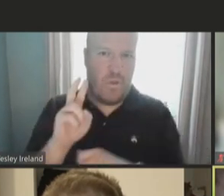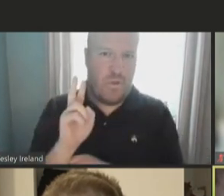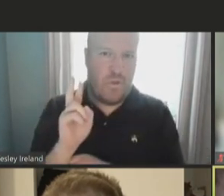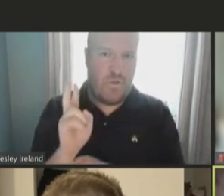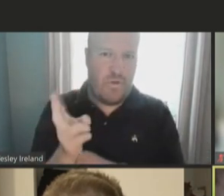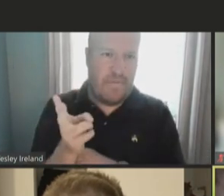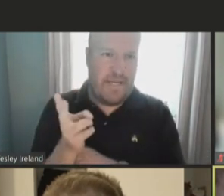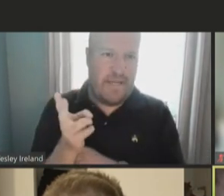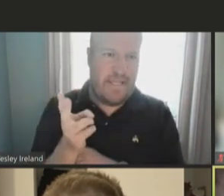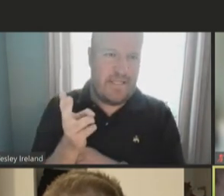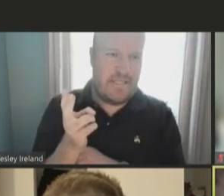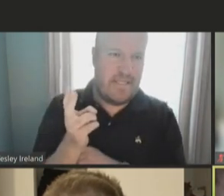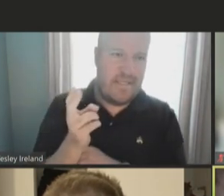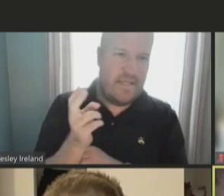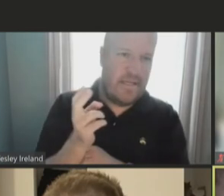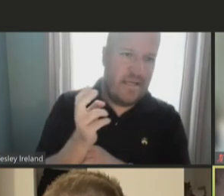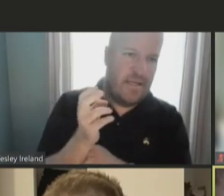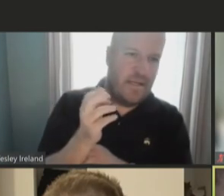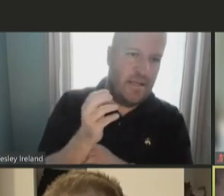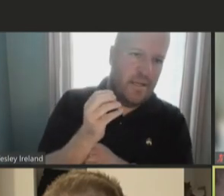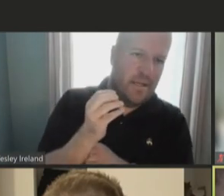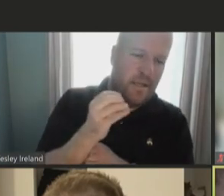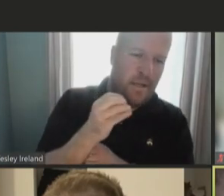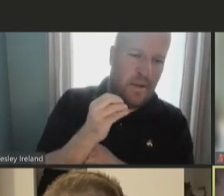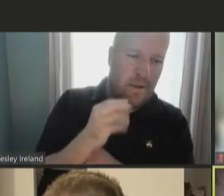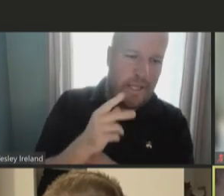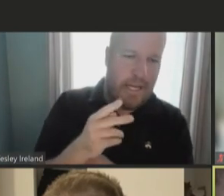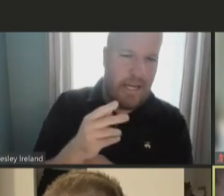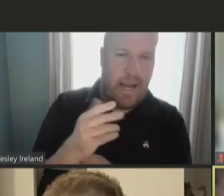member of the public please limit your time to 2 minutes.